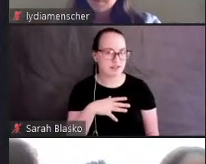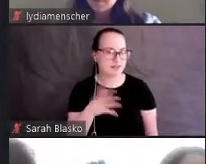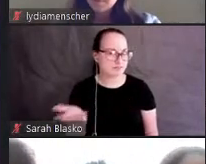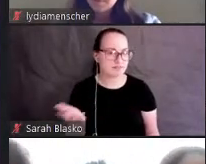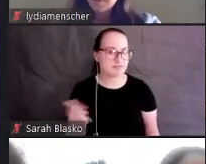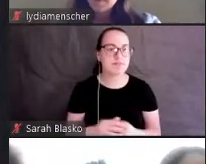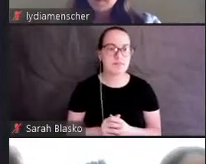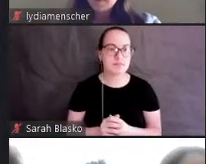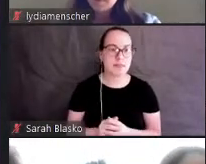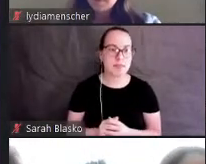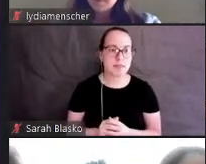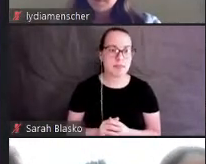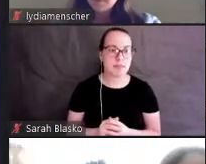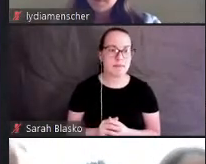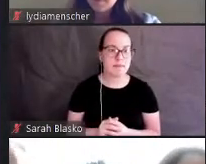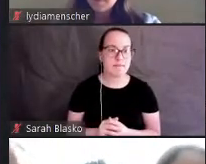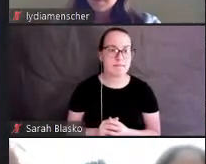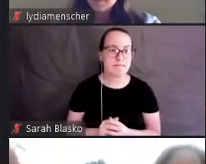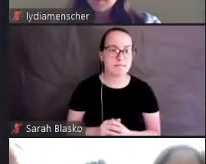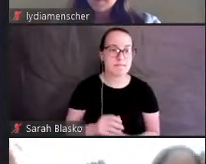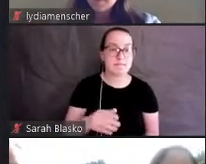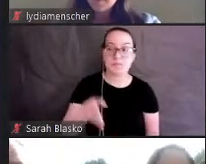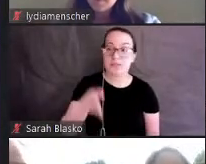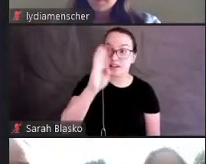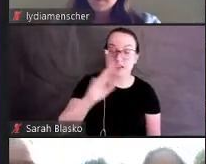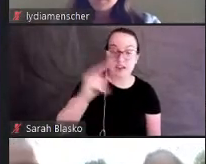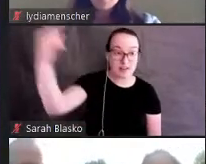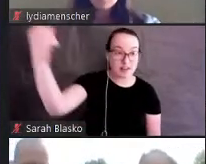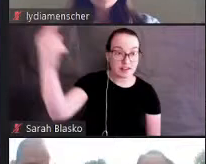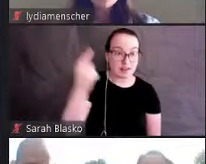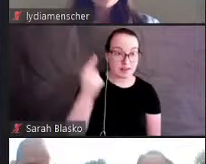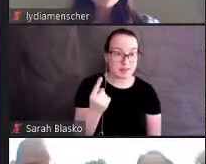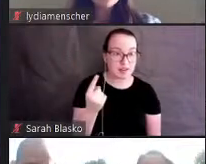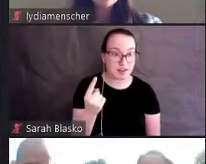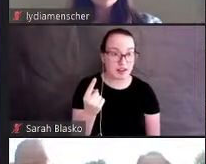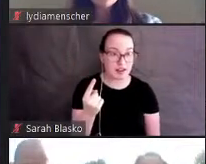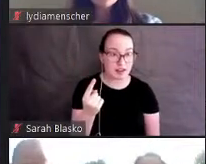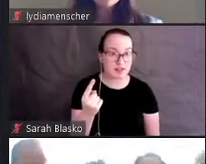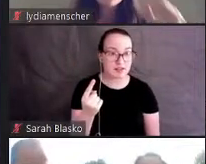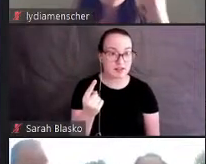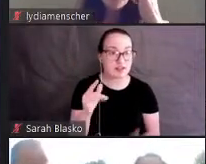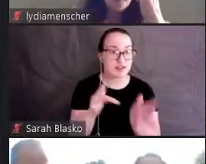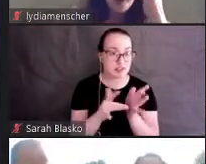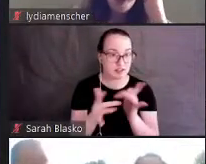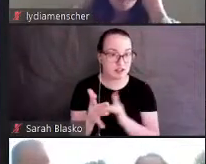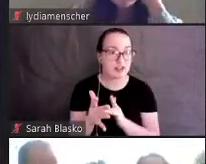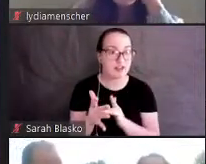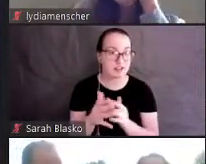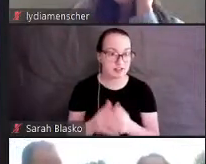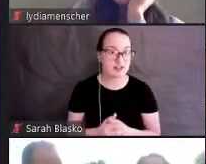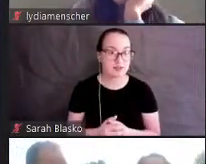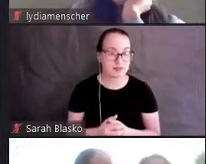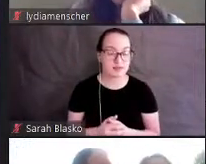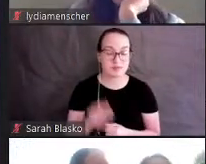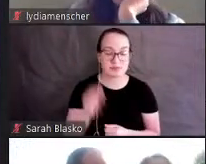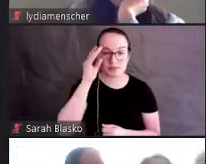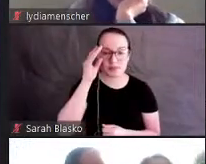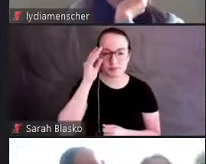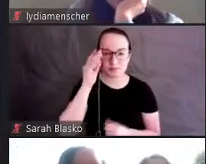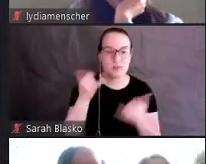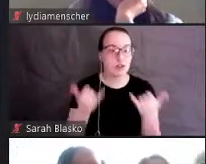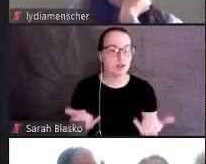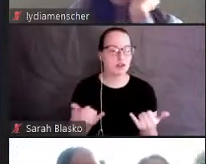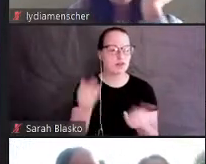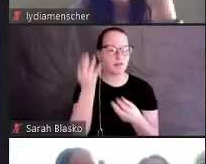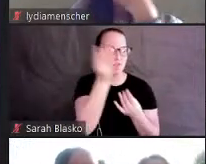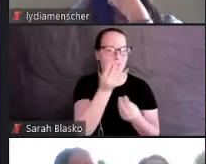comes down in the form of Jesus. And so let's think about this for a